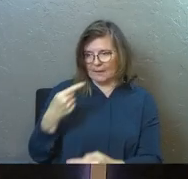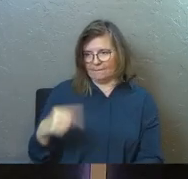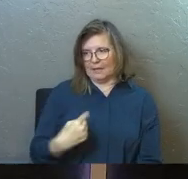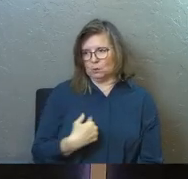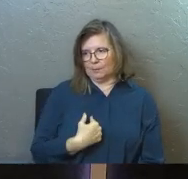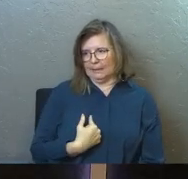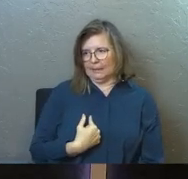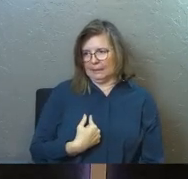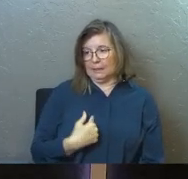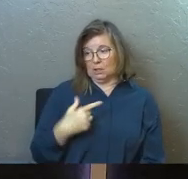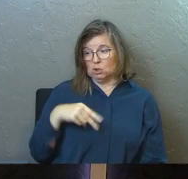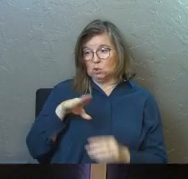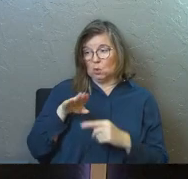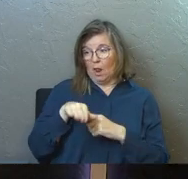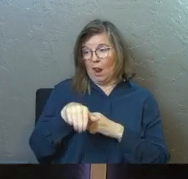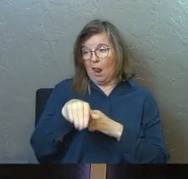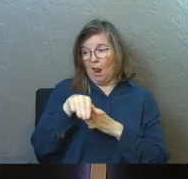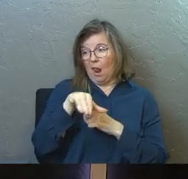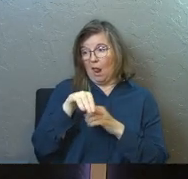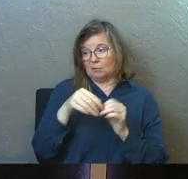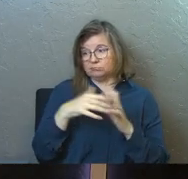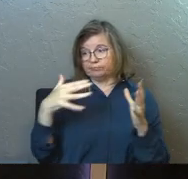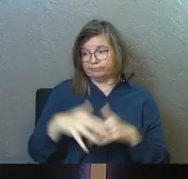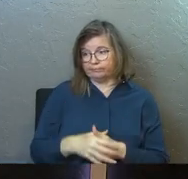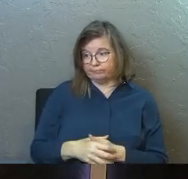an offense to me. It is too long.